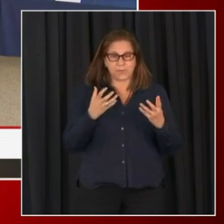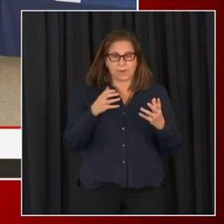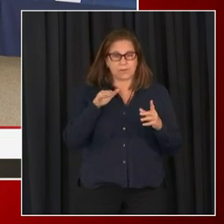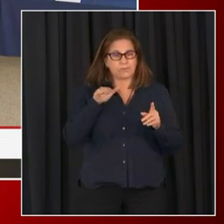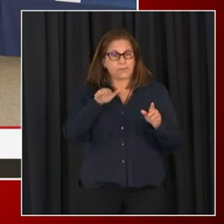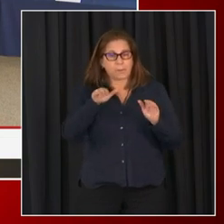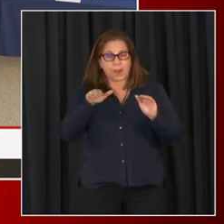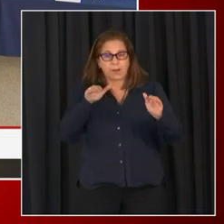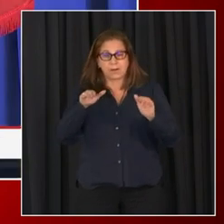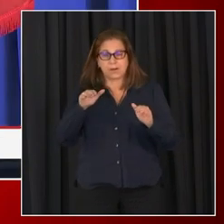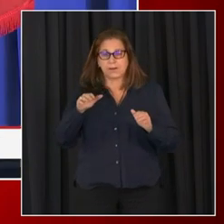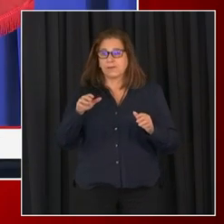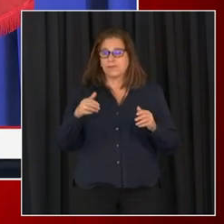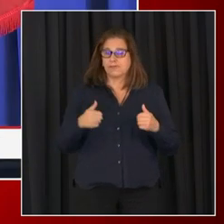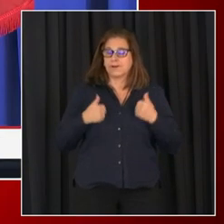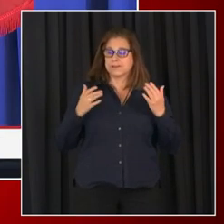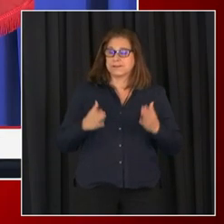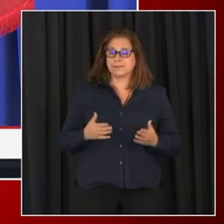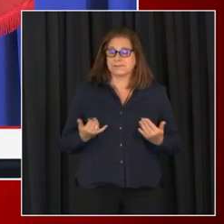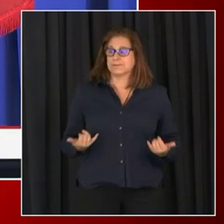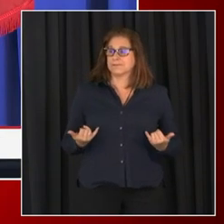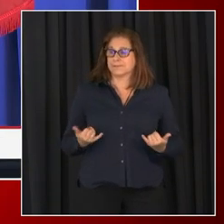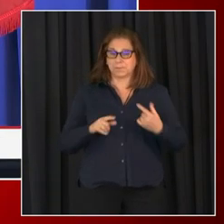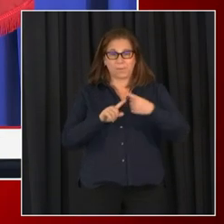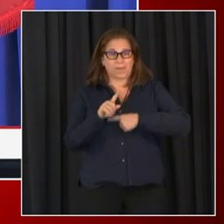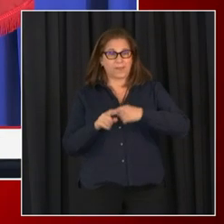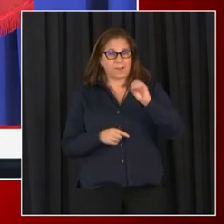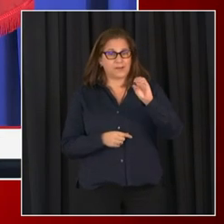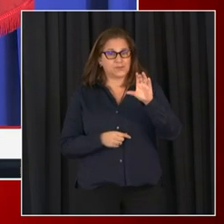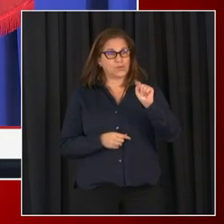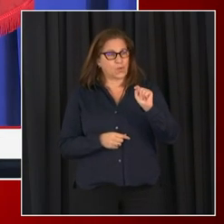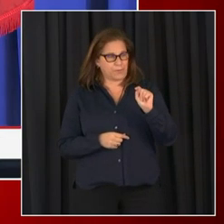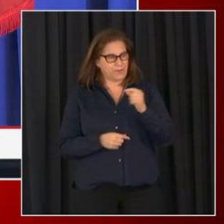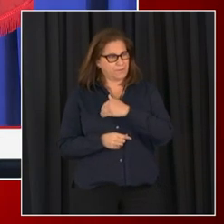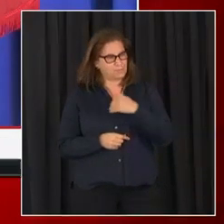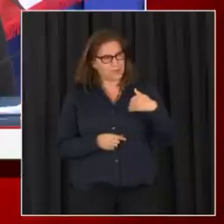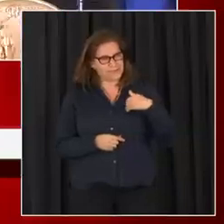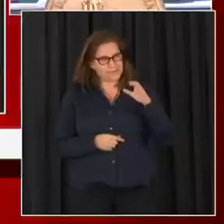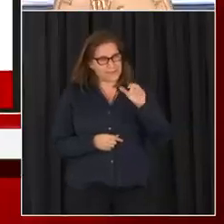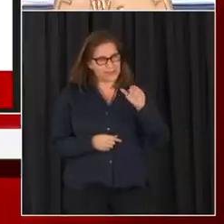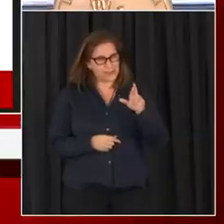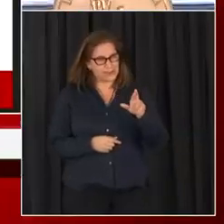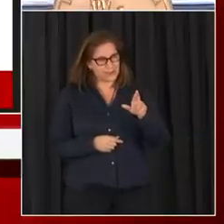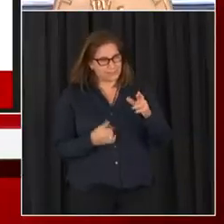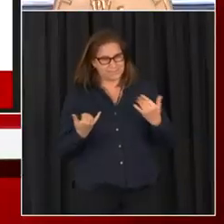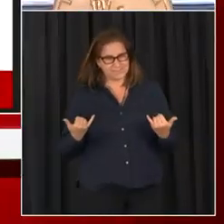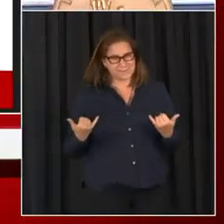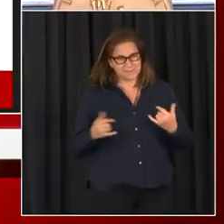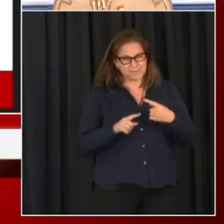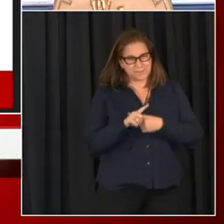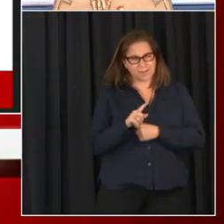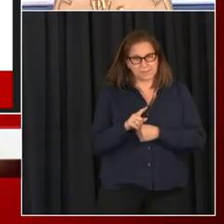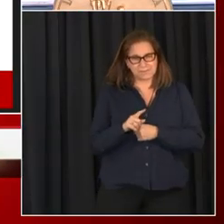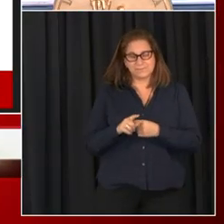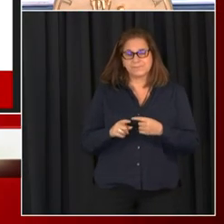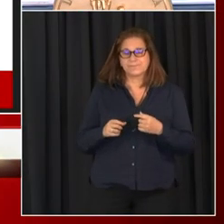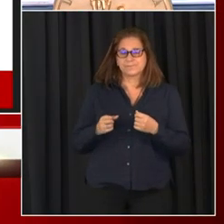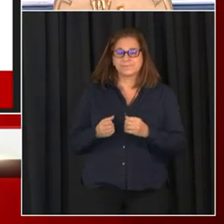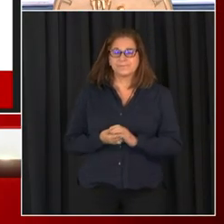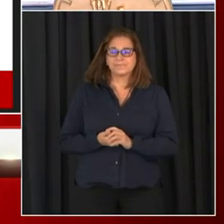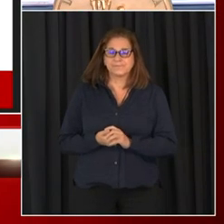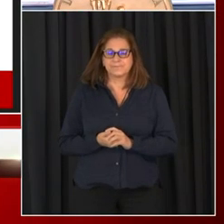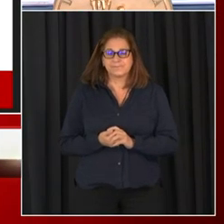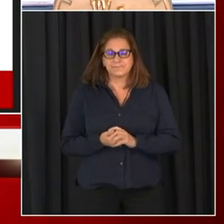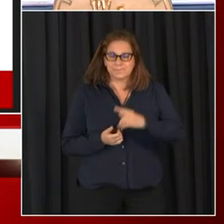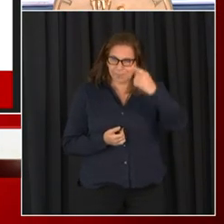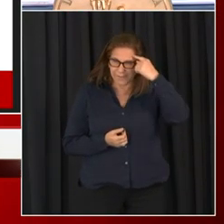Month, and that breast cancer is the most diagnosed cancer in DC women. So we